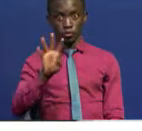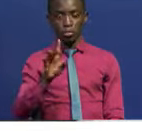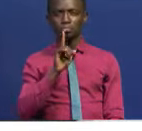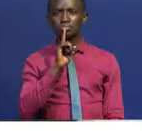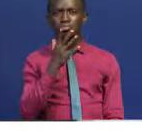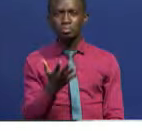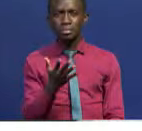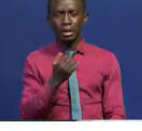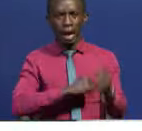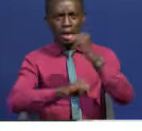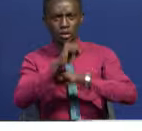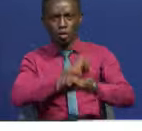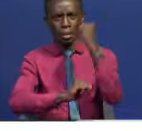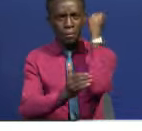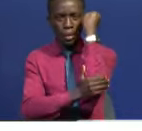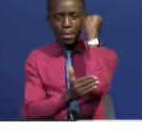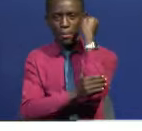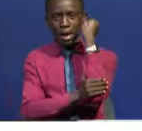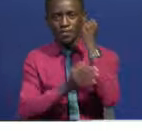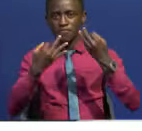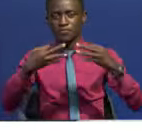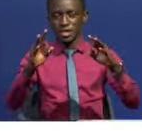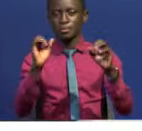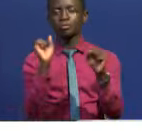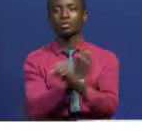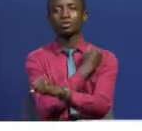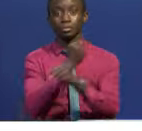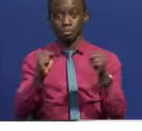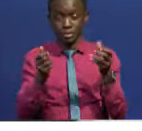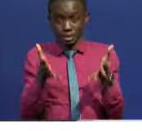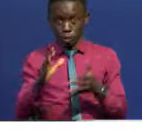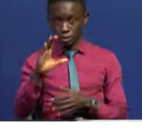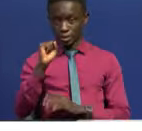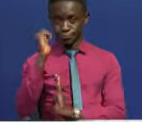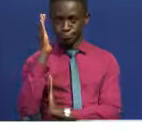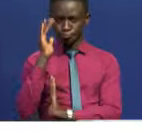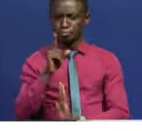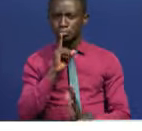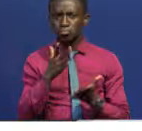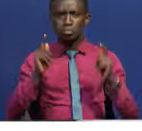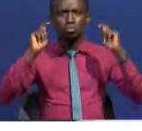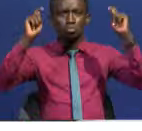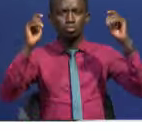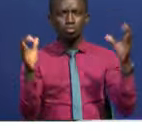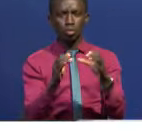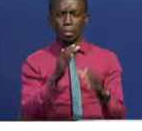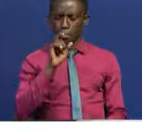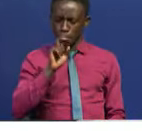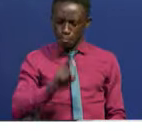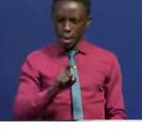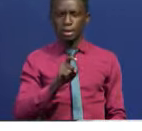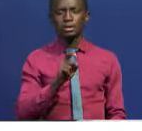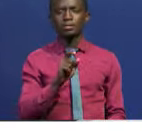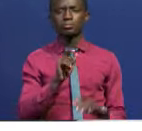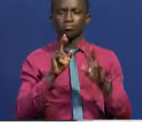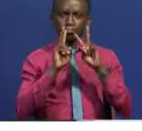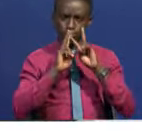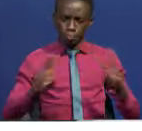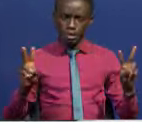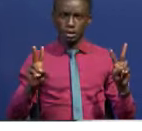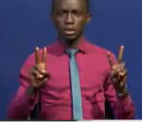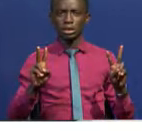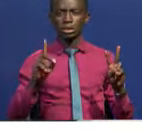entertained. Interior Cabinet Secretary Professor Kithure Kindiki says protesters must remain peaceful and unarmed and must finish their